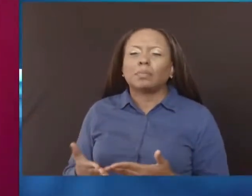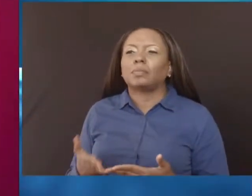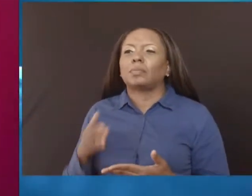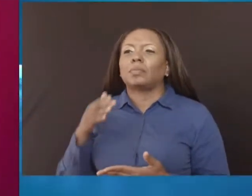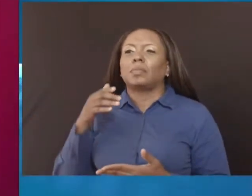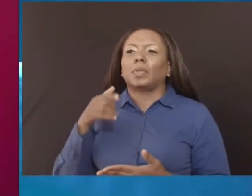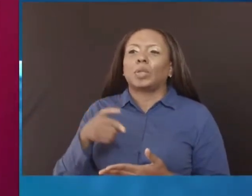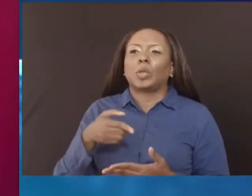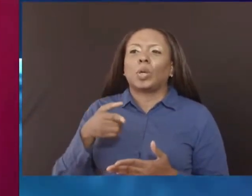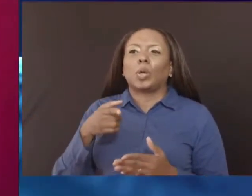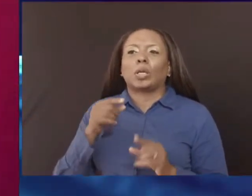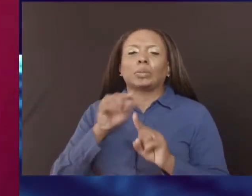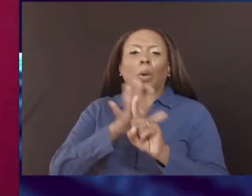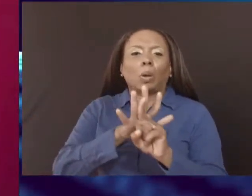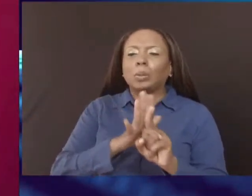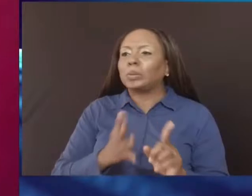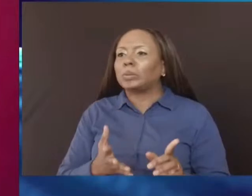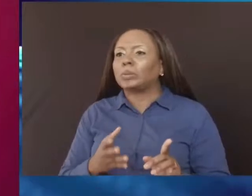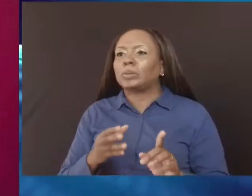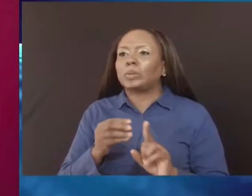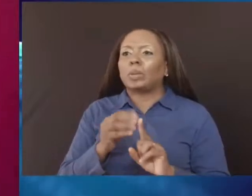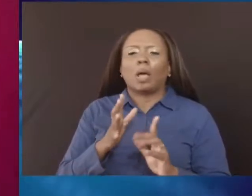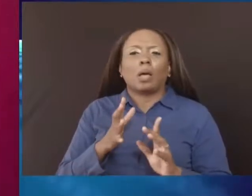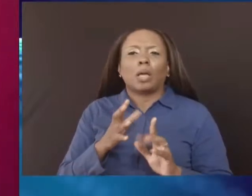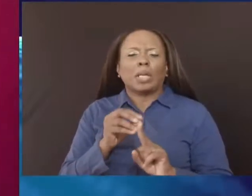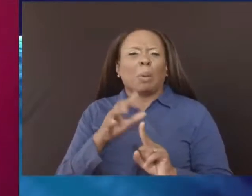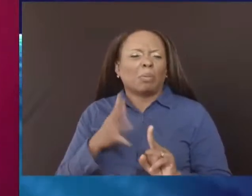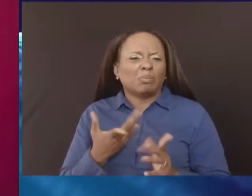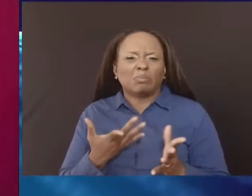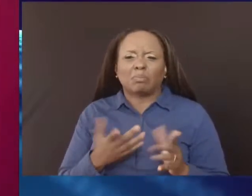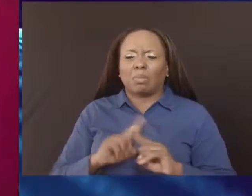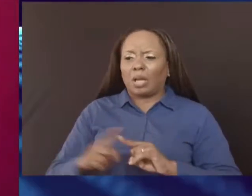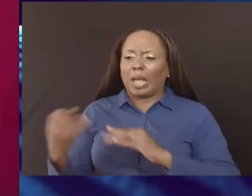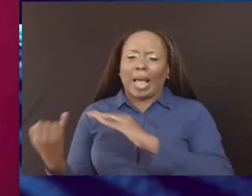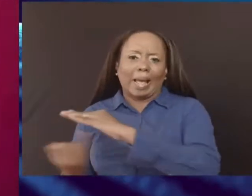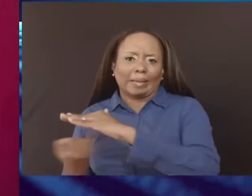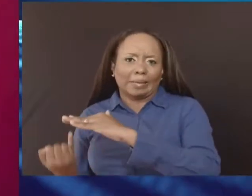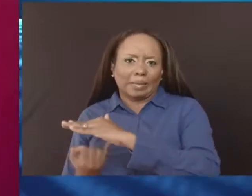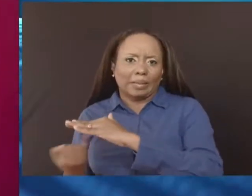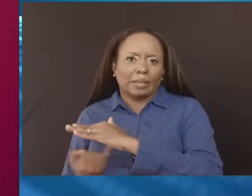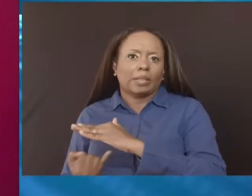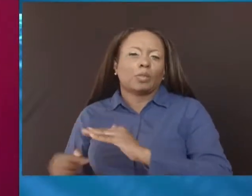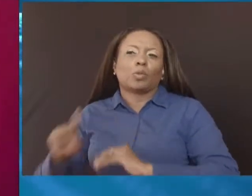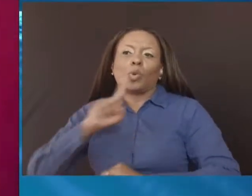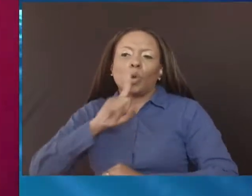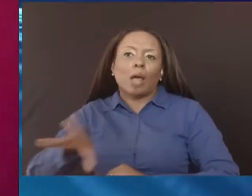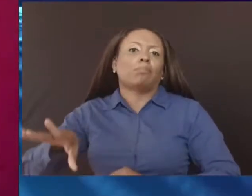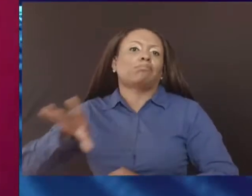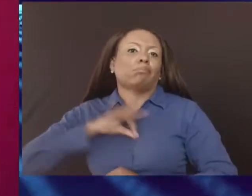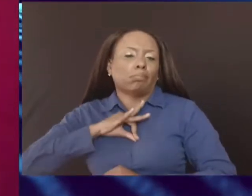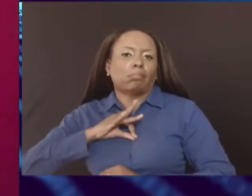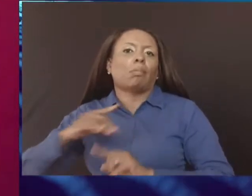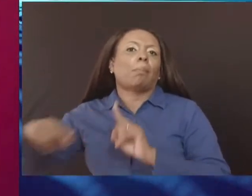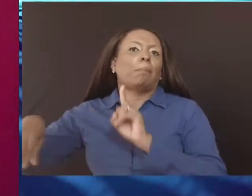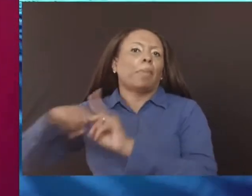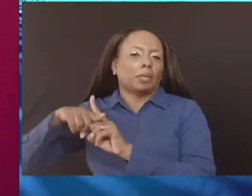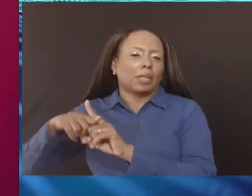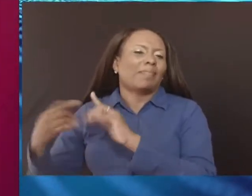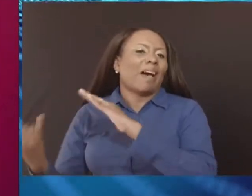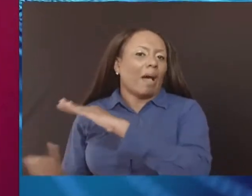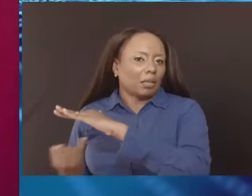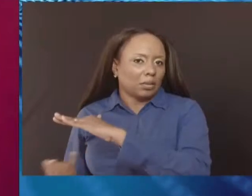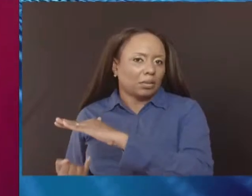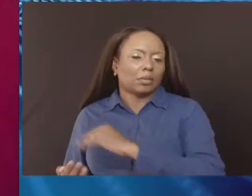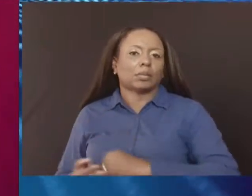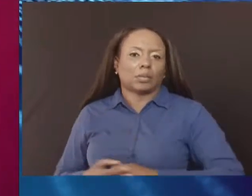disease. Isolation is going to apply to the persons who are actually COVID cases. So they have a positive COVID-19